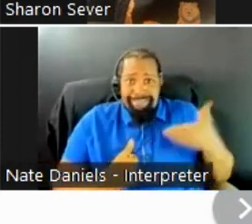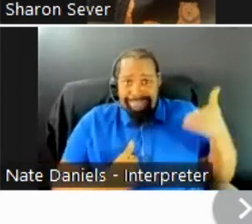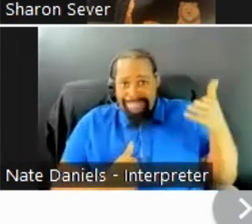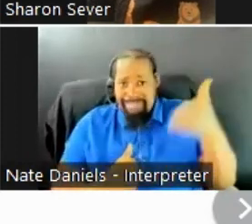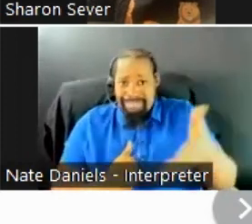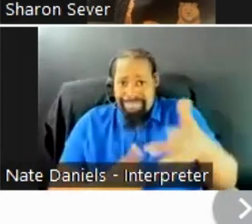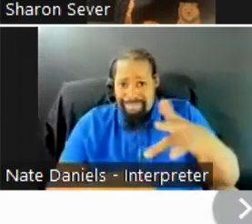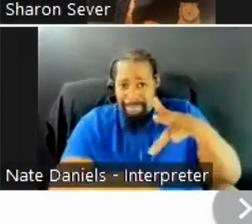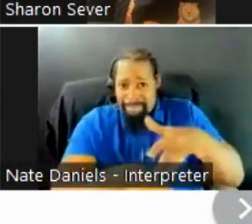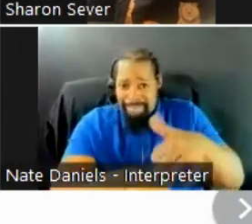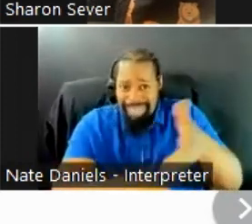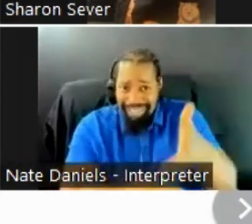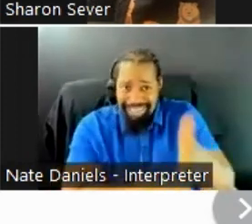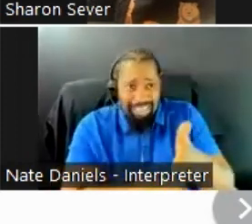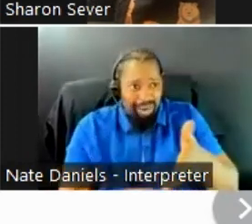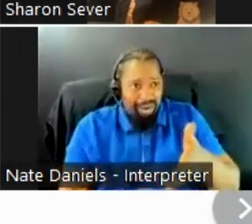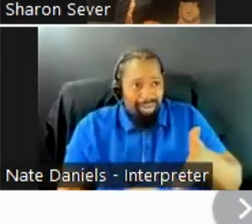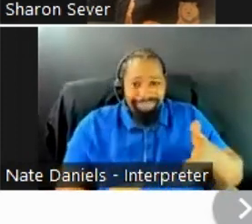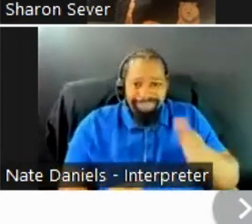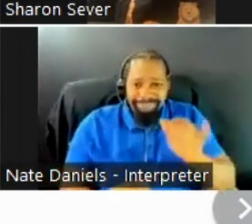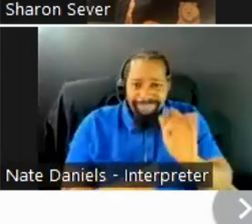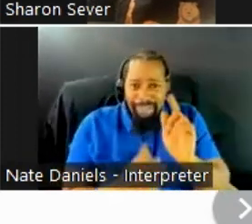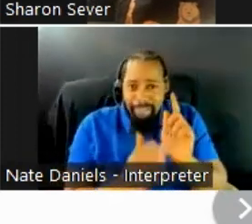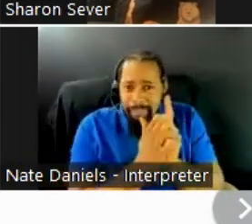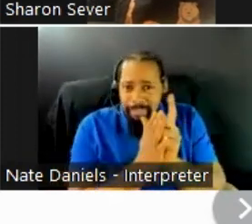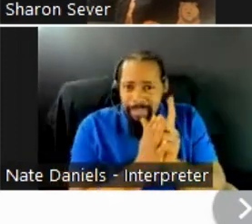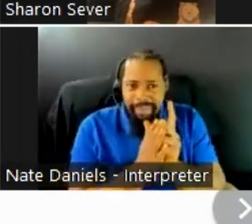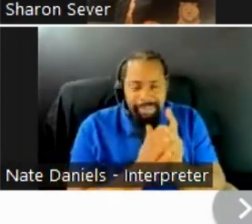being in that moment and,